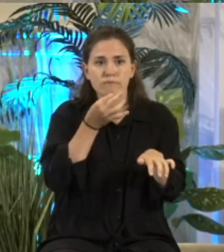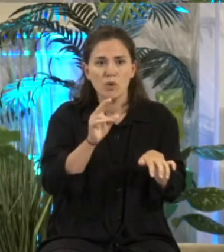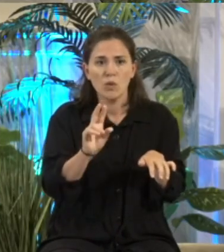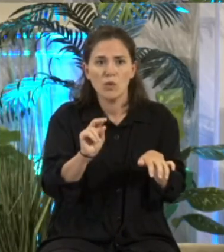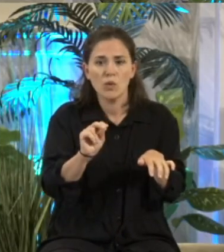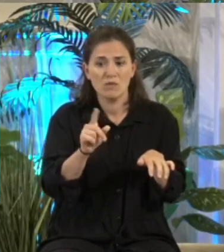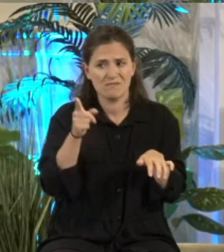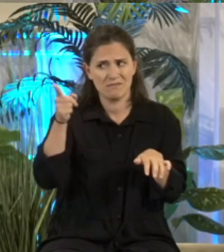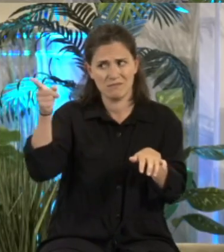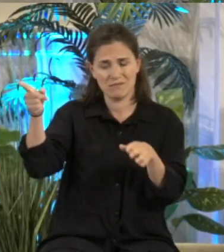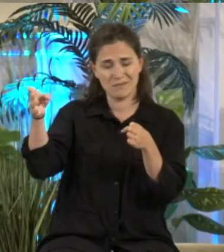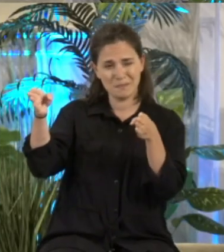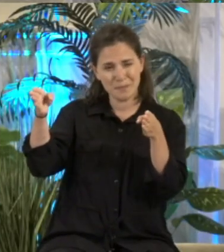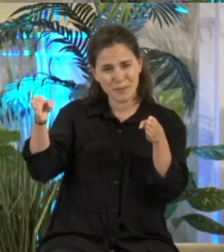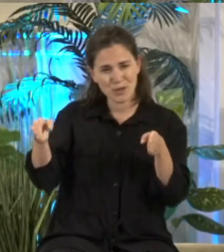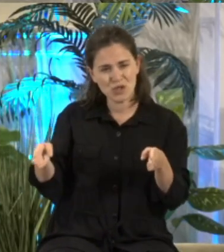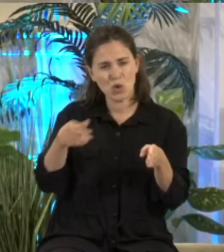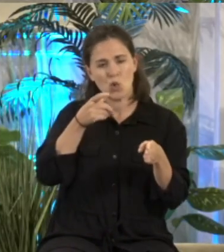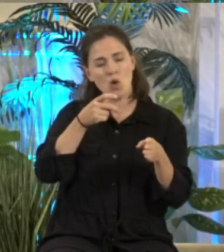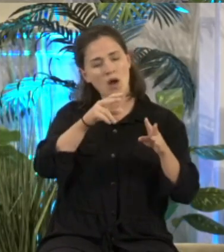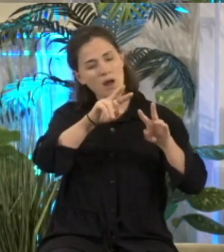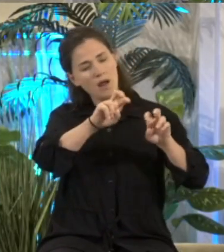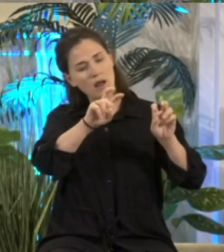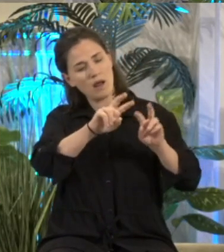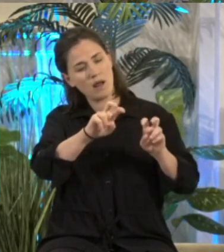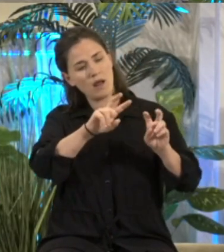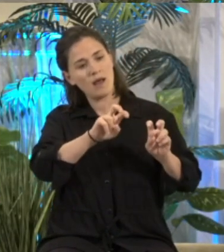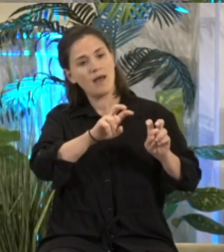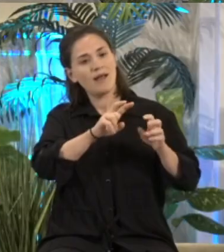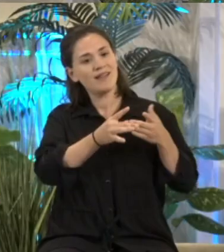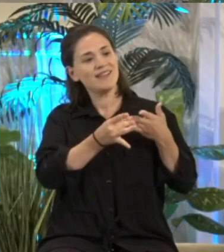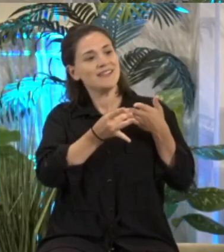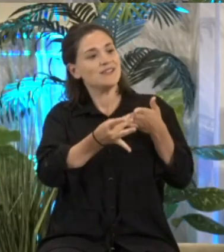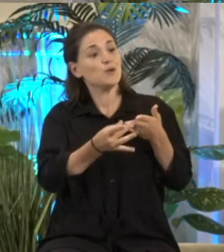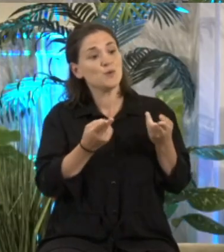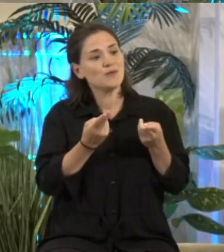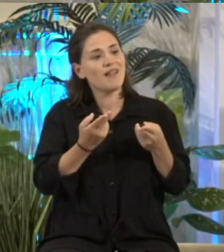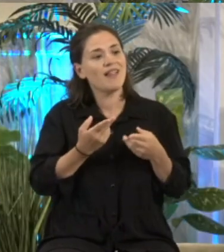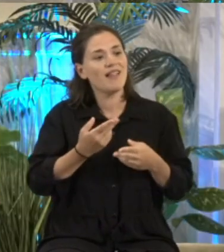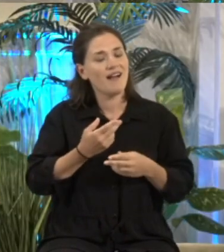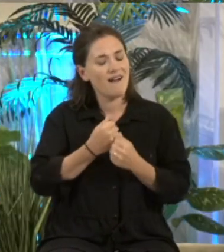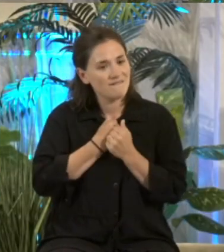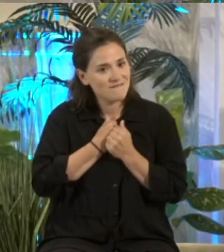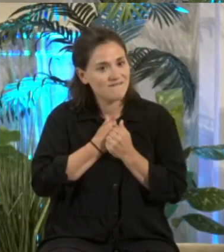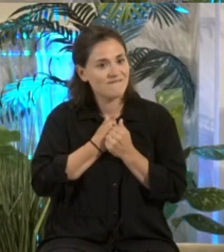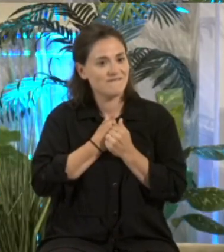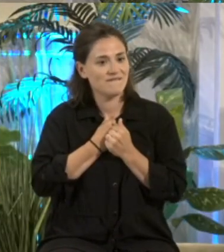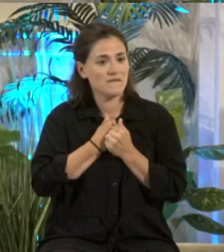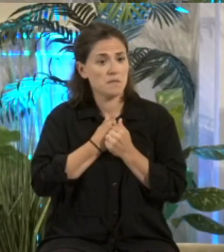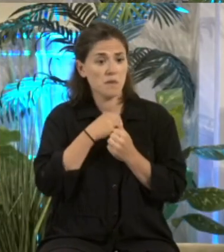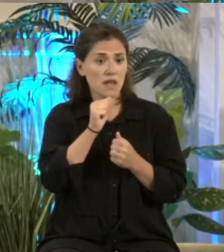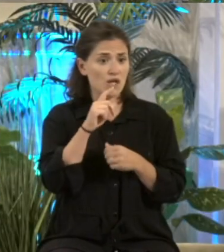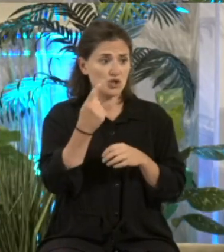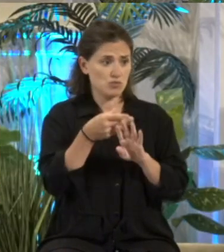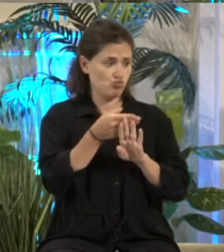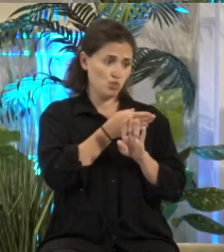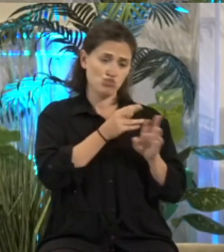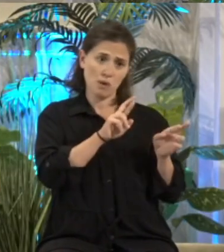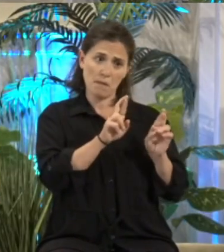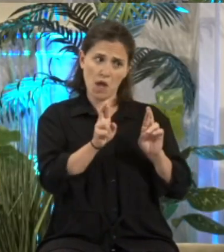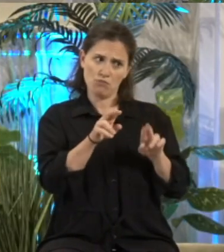person who knew how to lead with love. Not just by being prepared, though he always